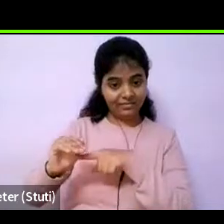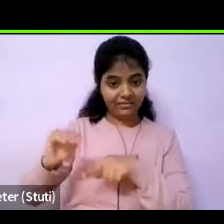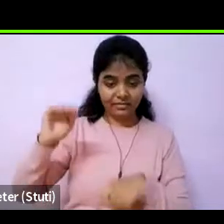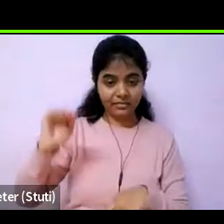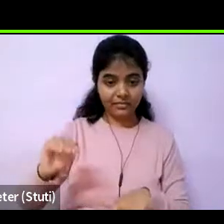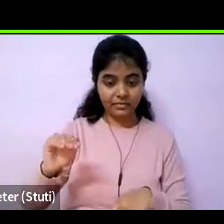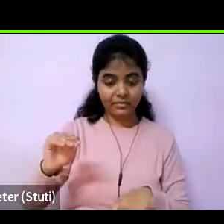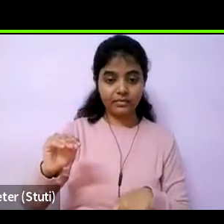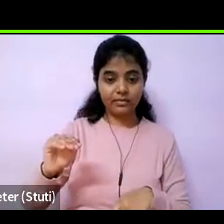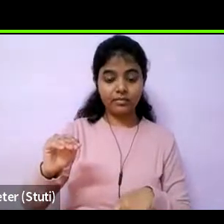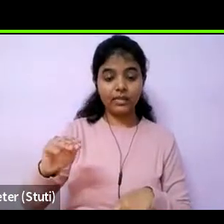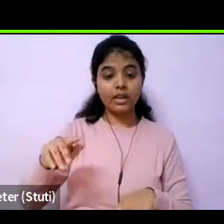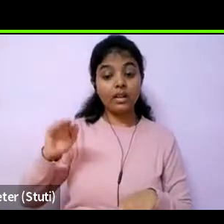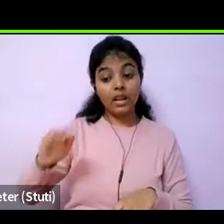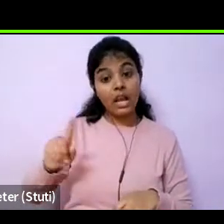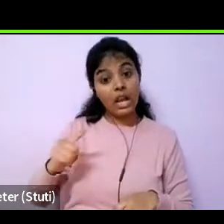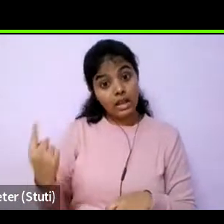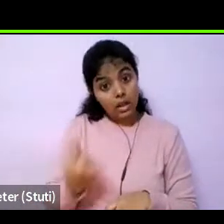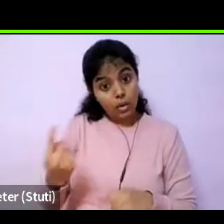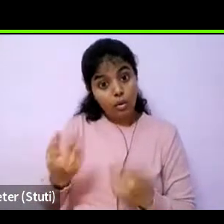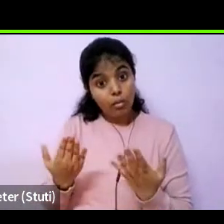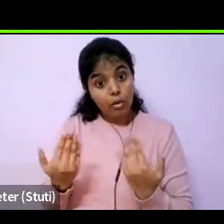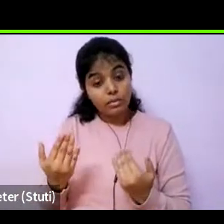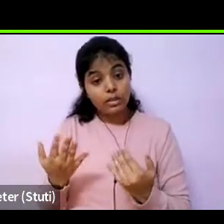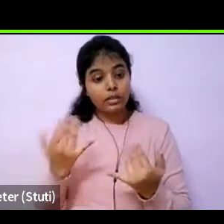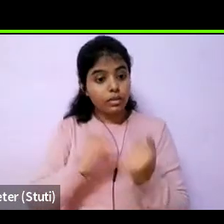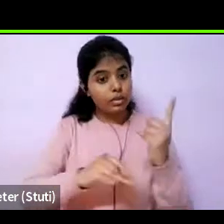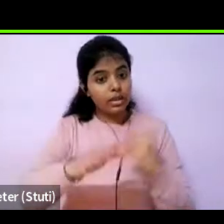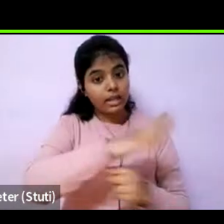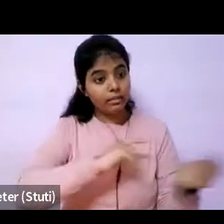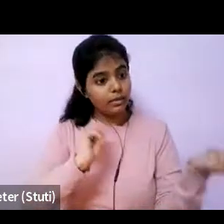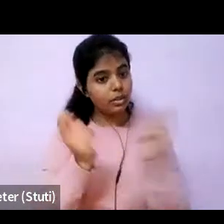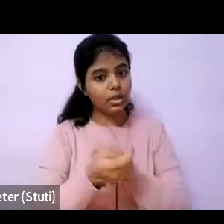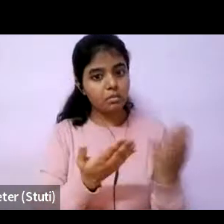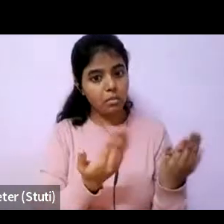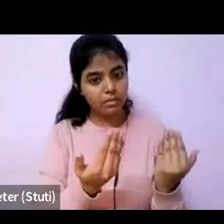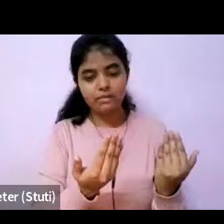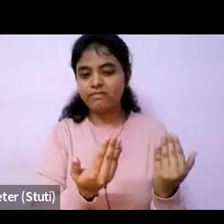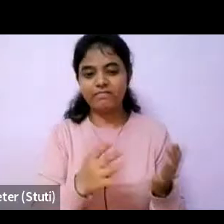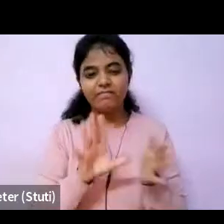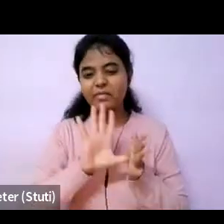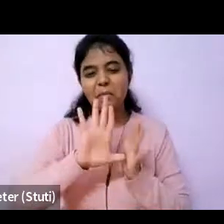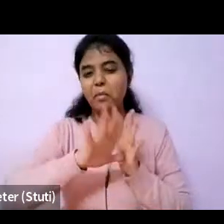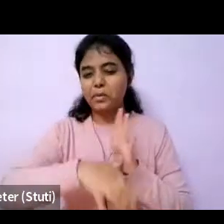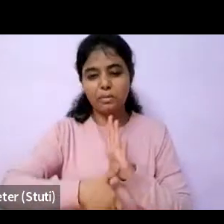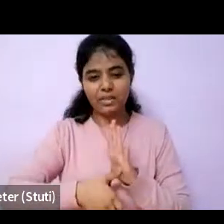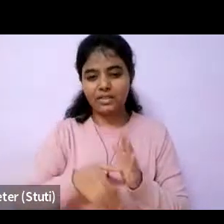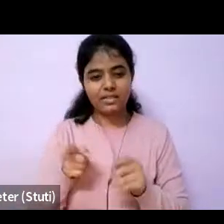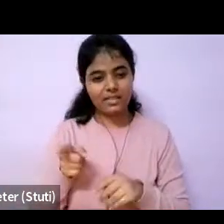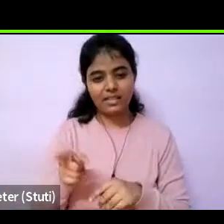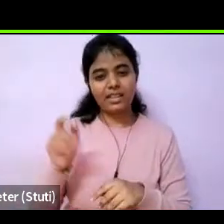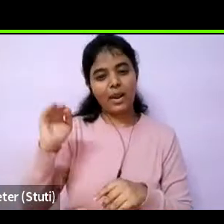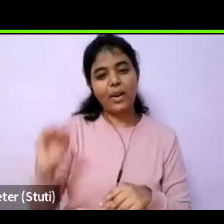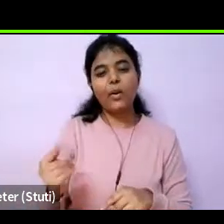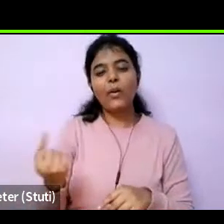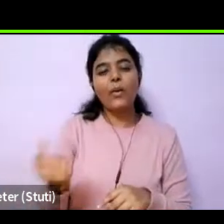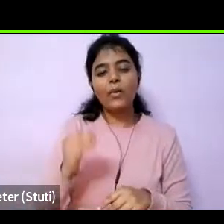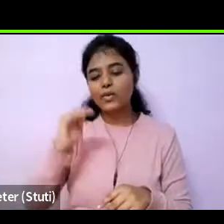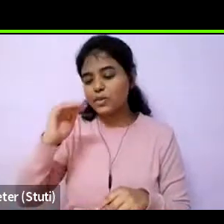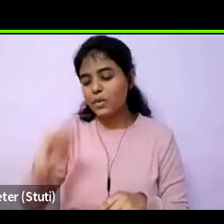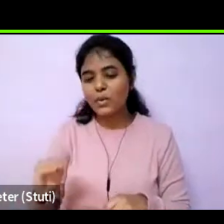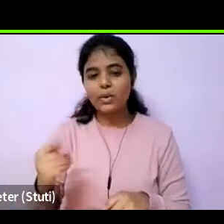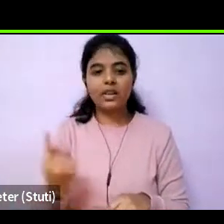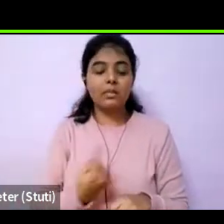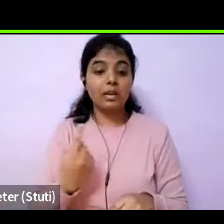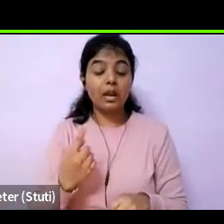is not able to make changes in the society. Sure. And especially a disabled child